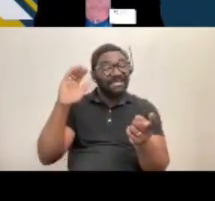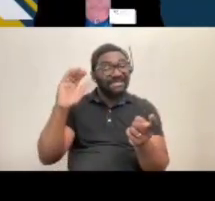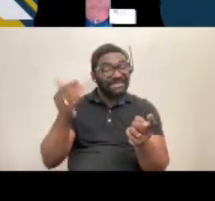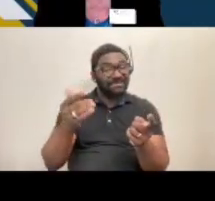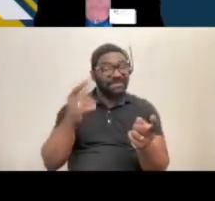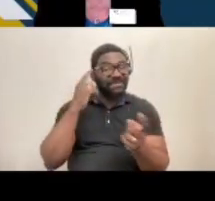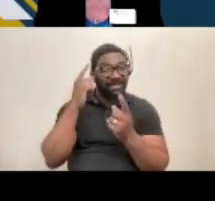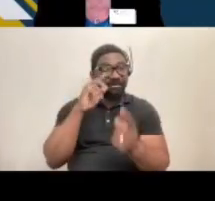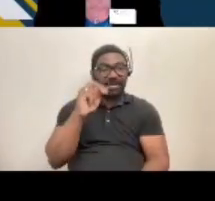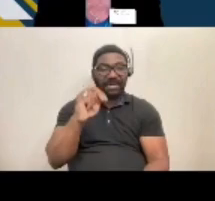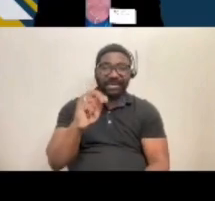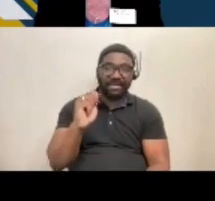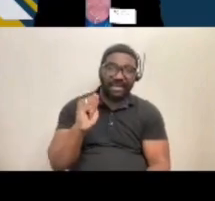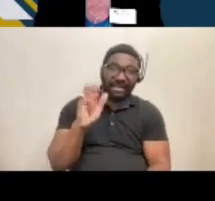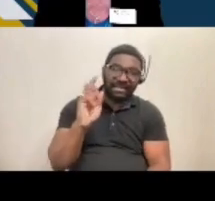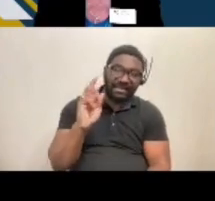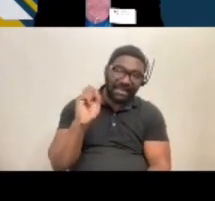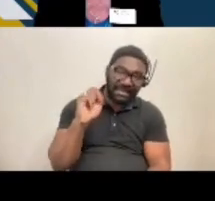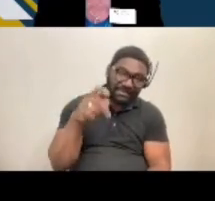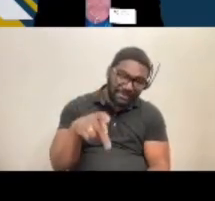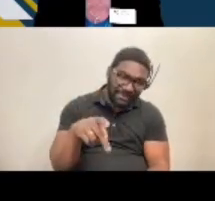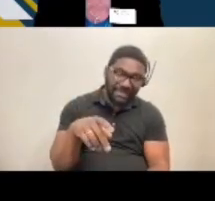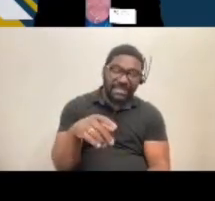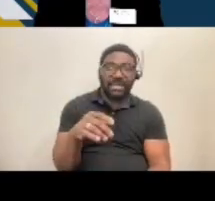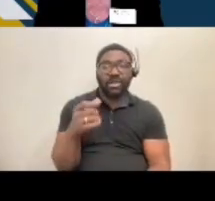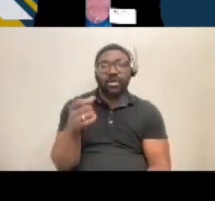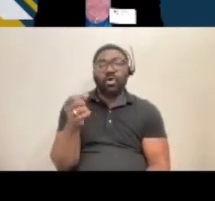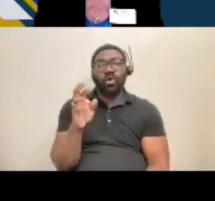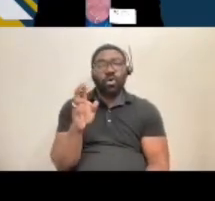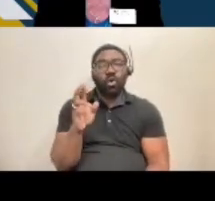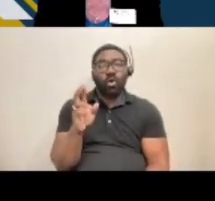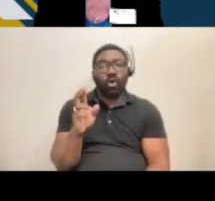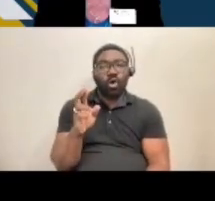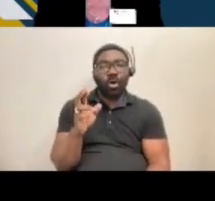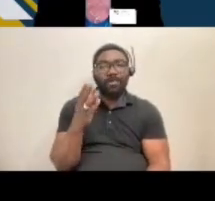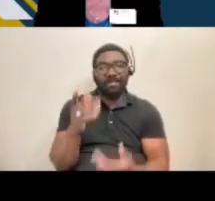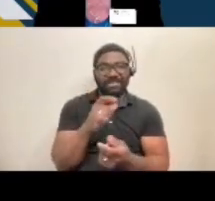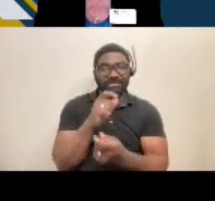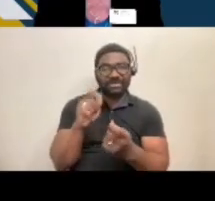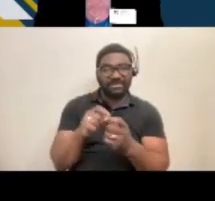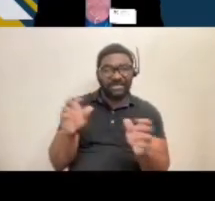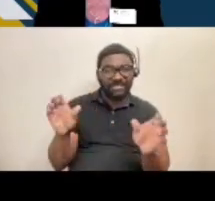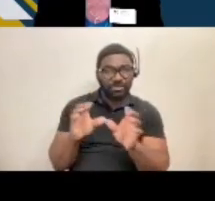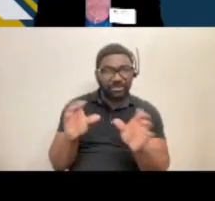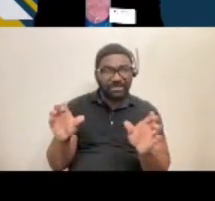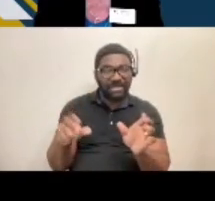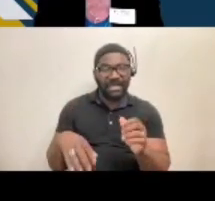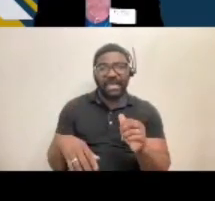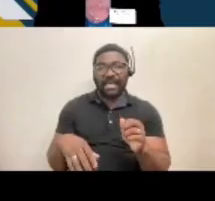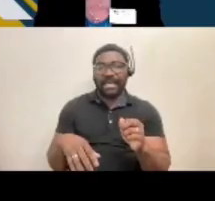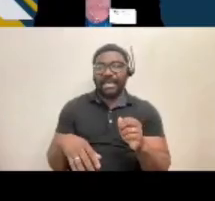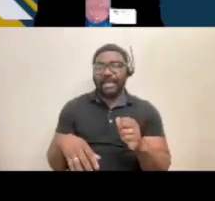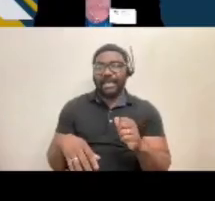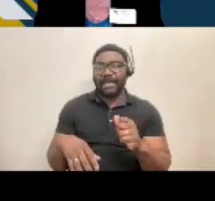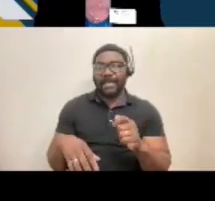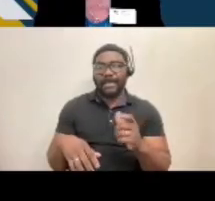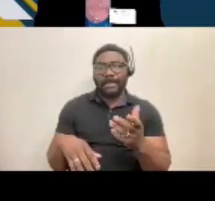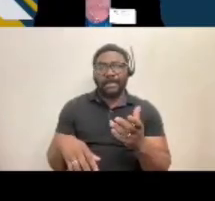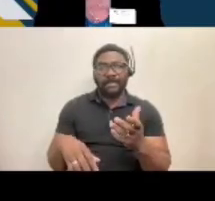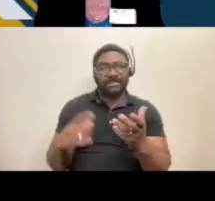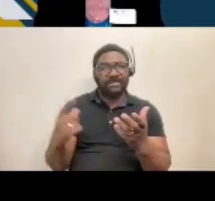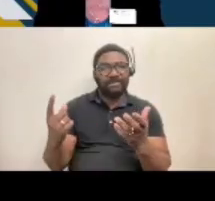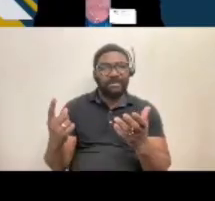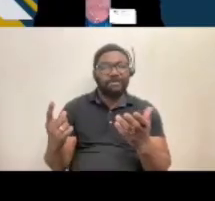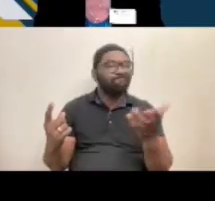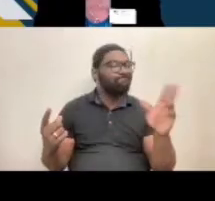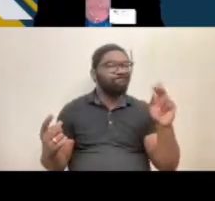any DSP, or is there like a specific like certificate or So